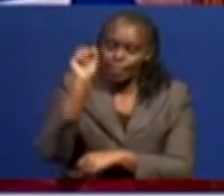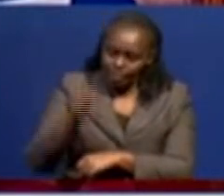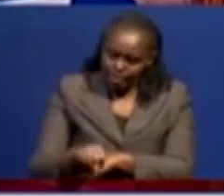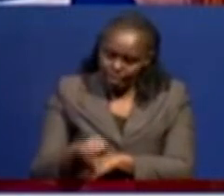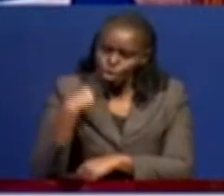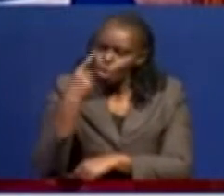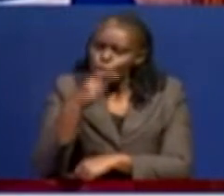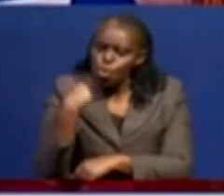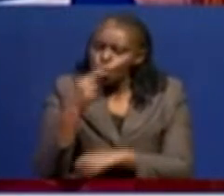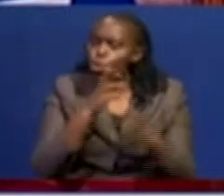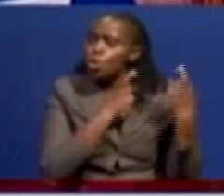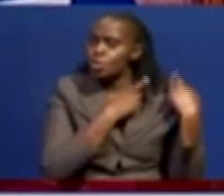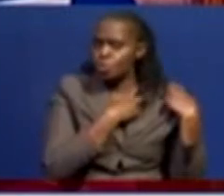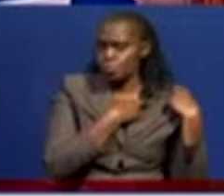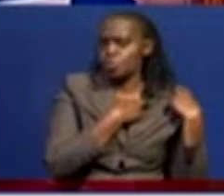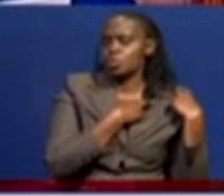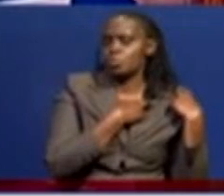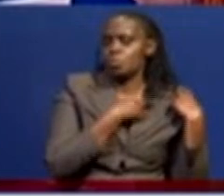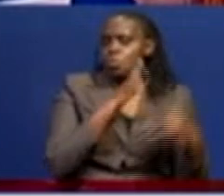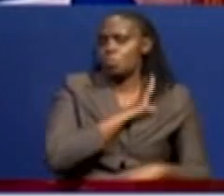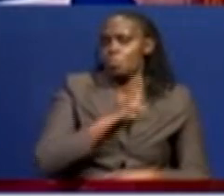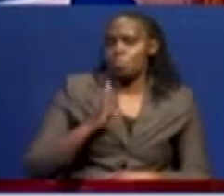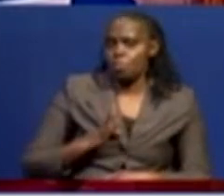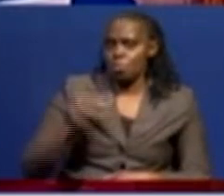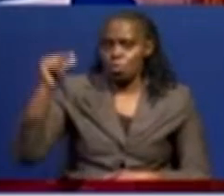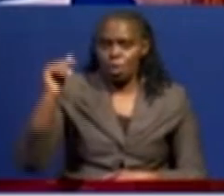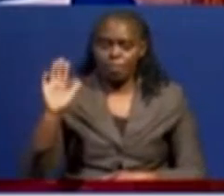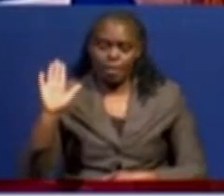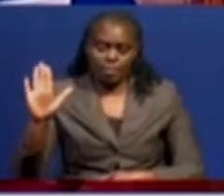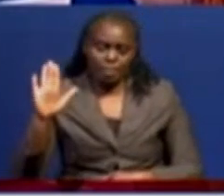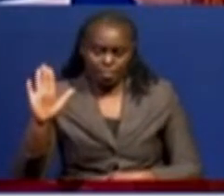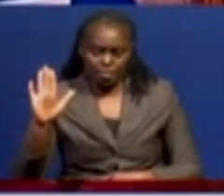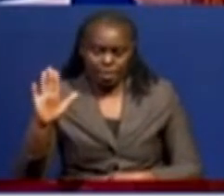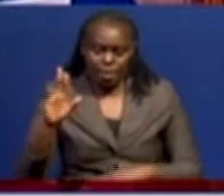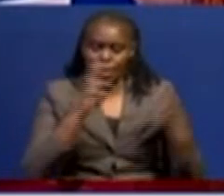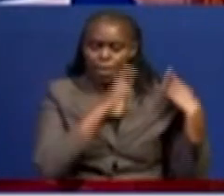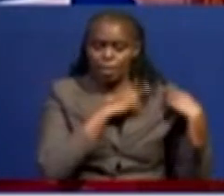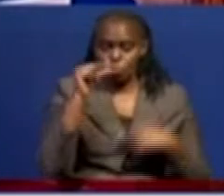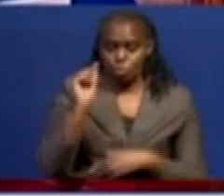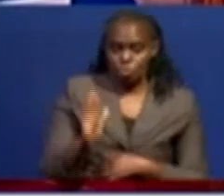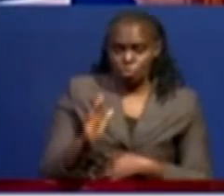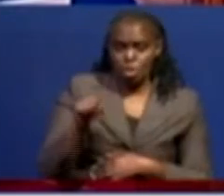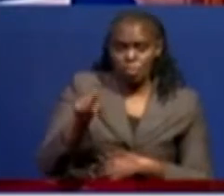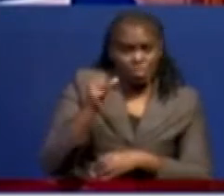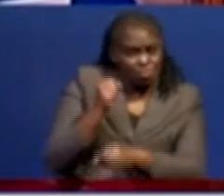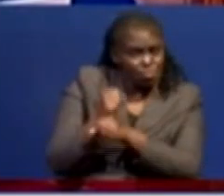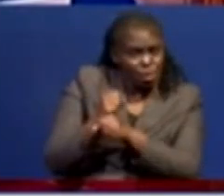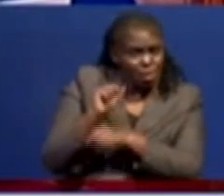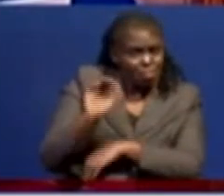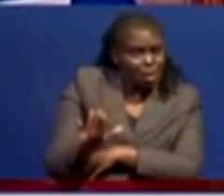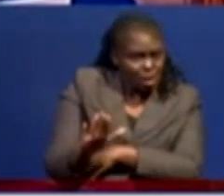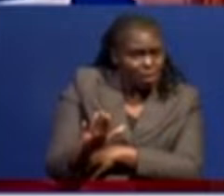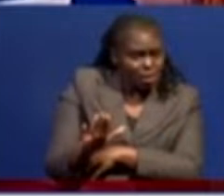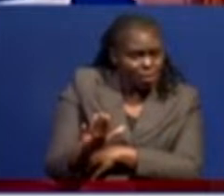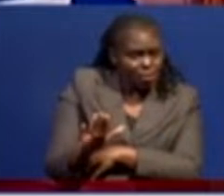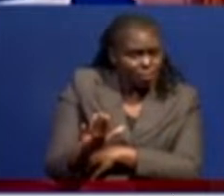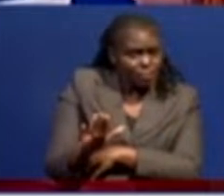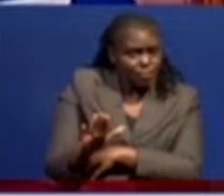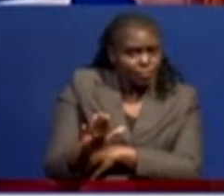supposed to make sure that these boards were up and running? The governor. Did she undertake